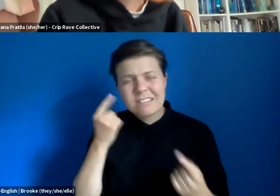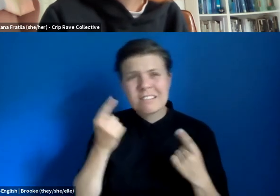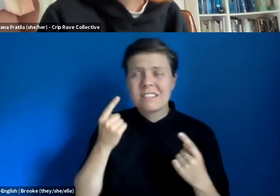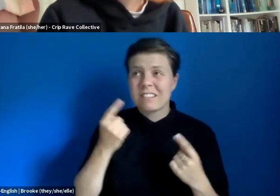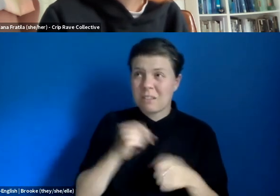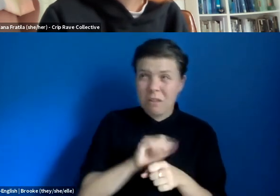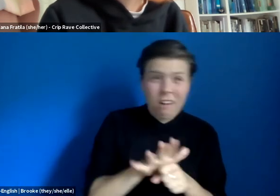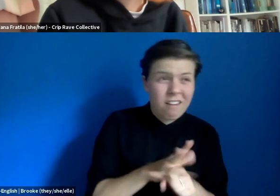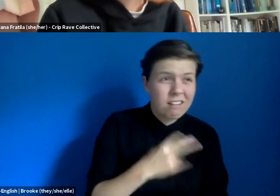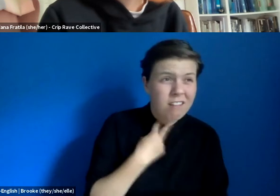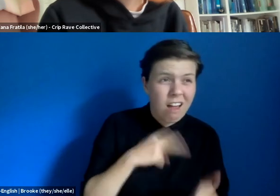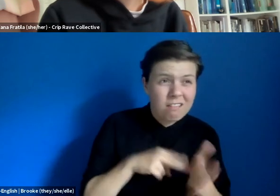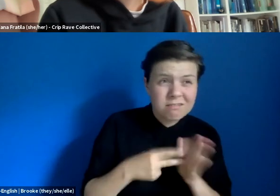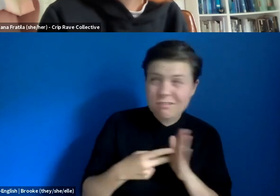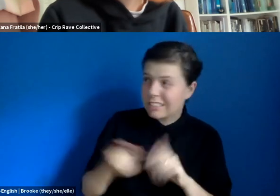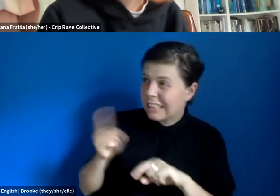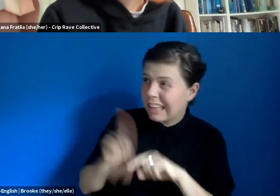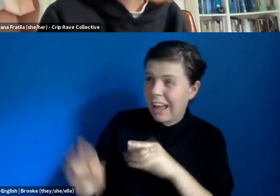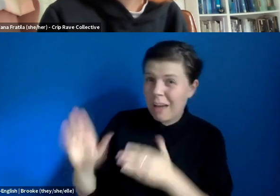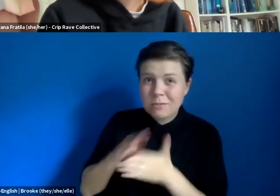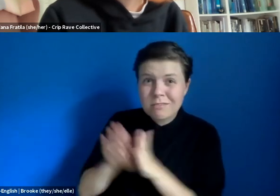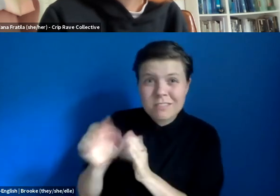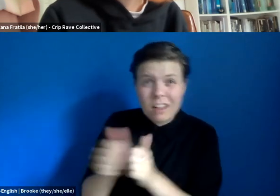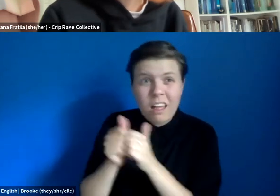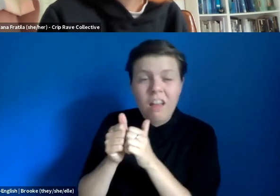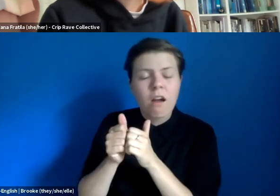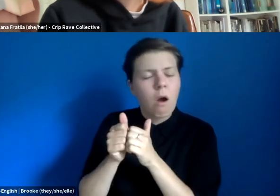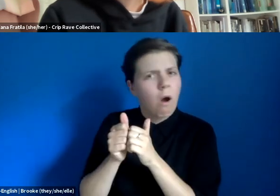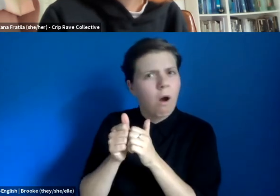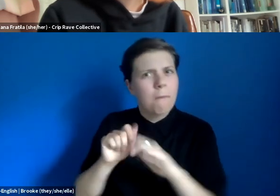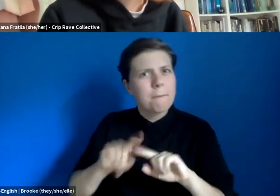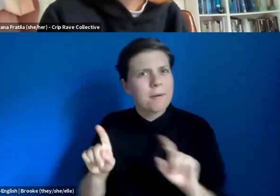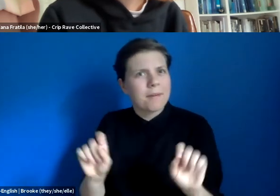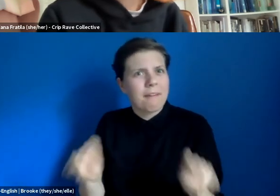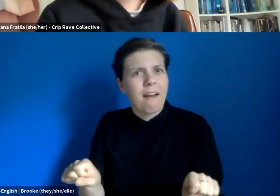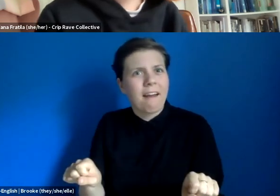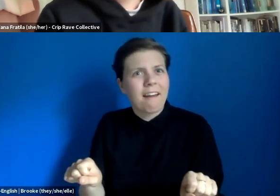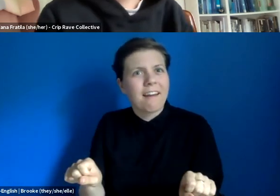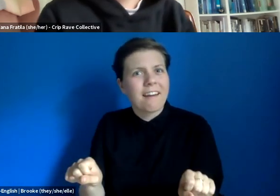again for us to be able to experiment with folks in a room.